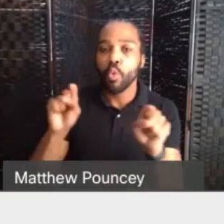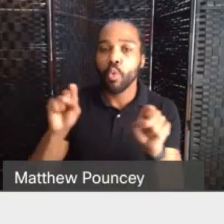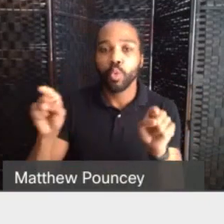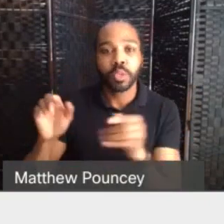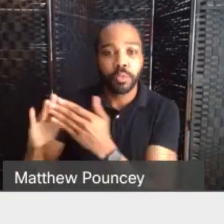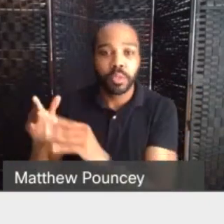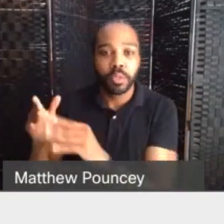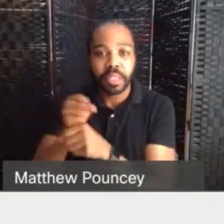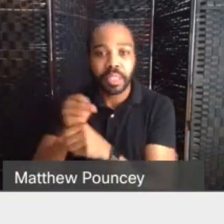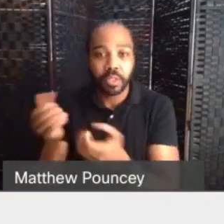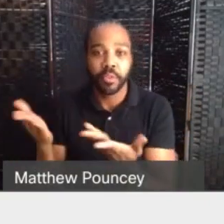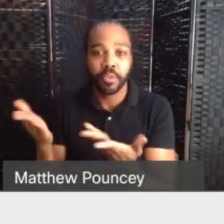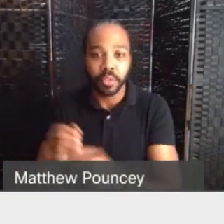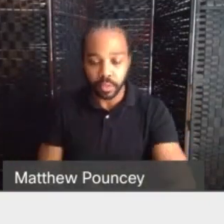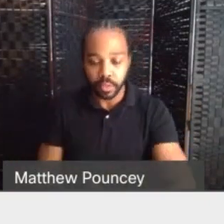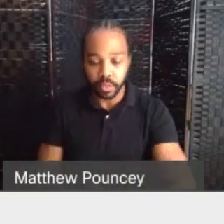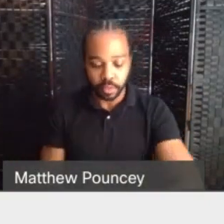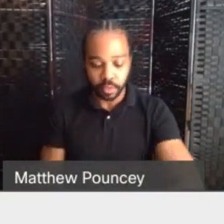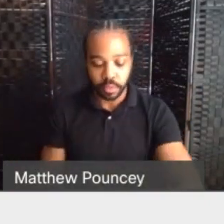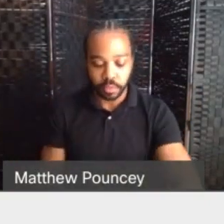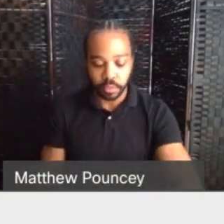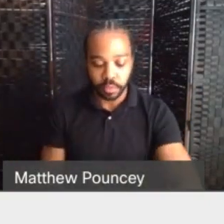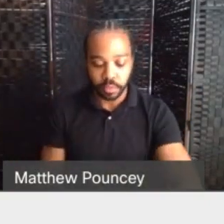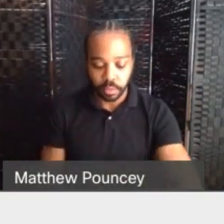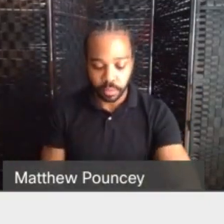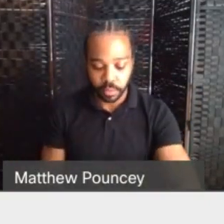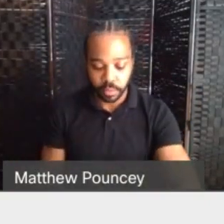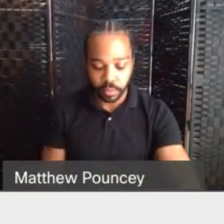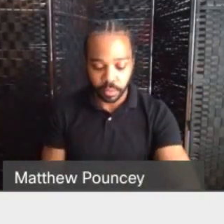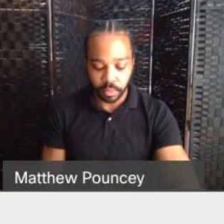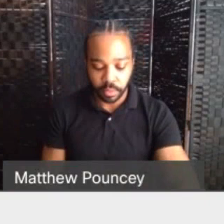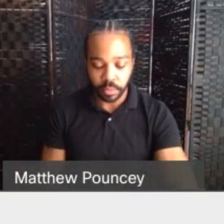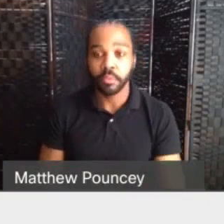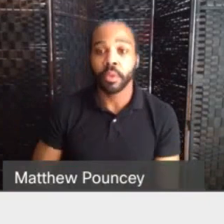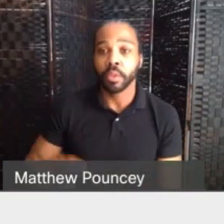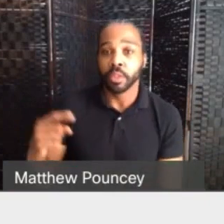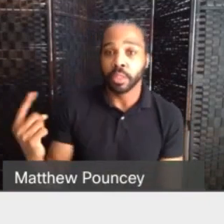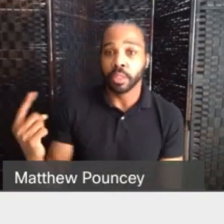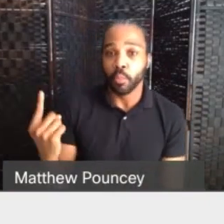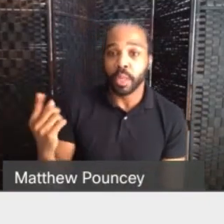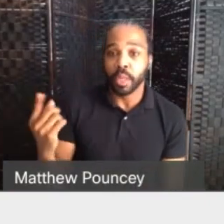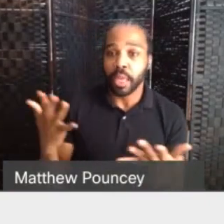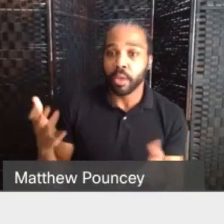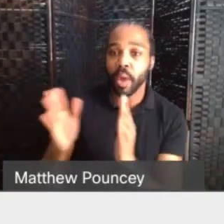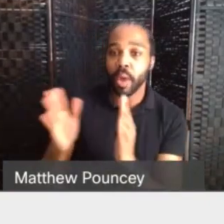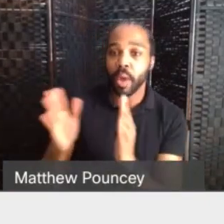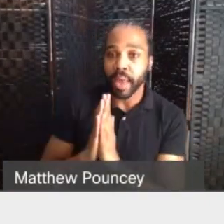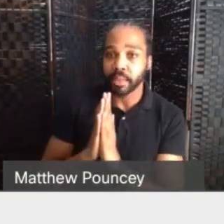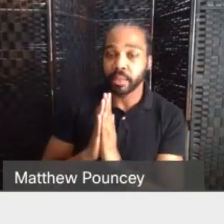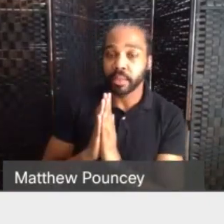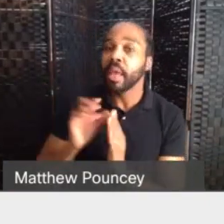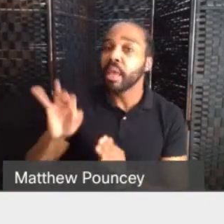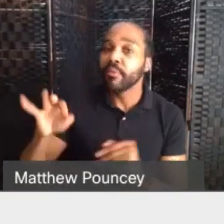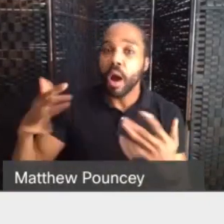serviced. So there's someone here who asked if they were already given a